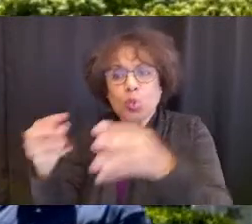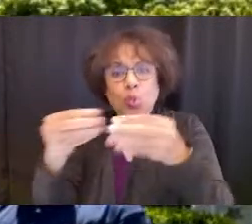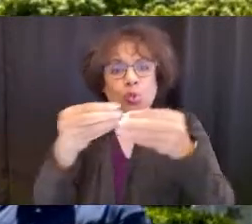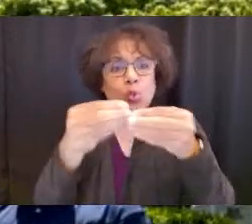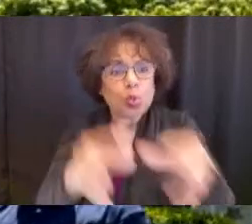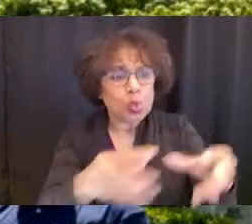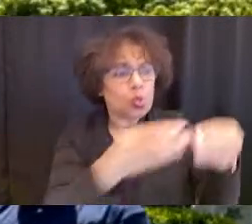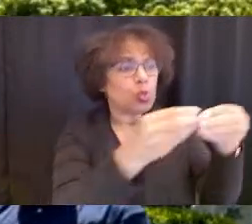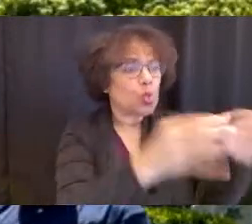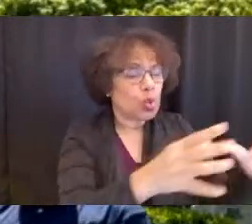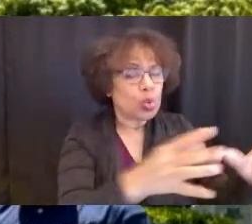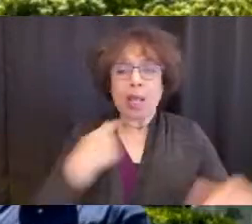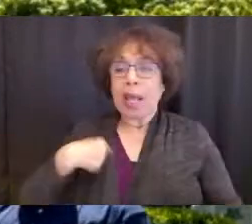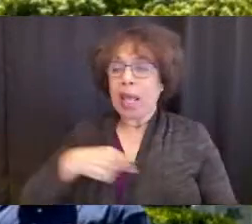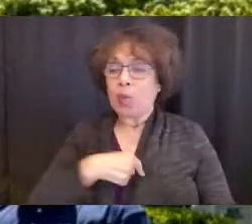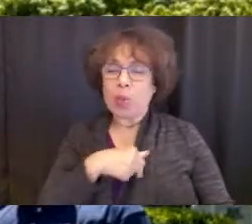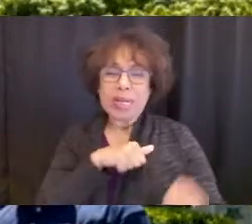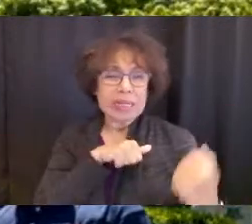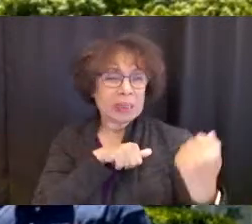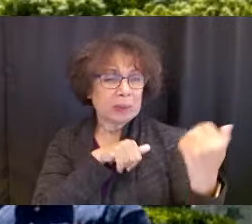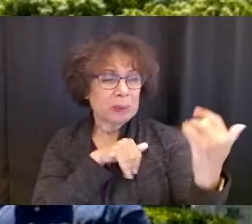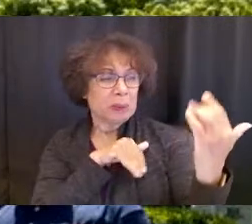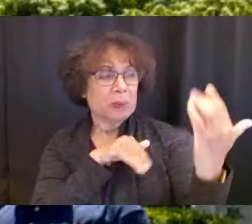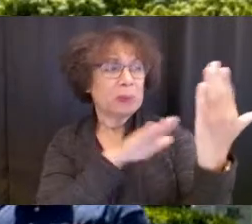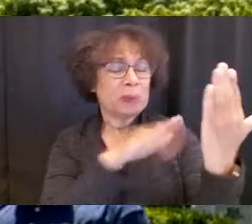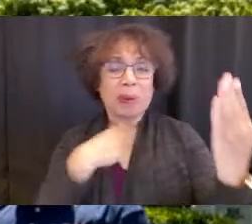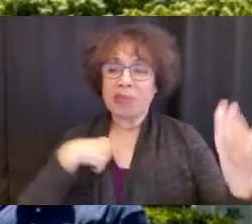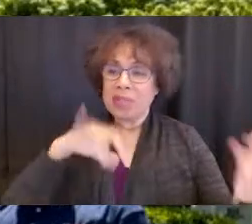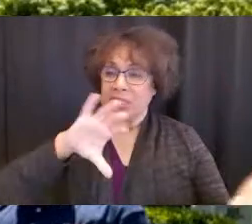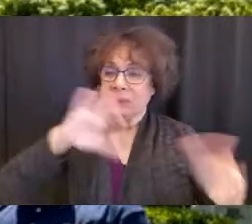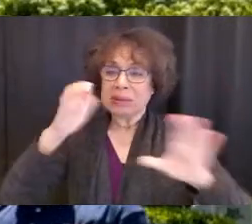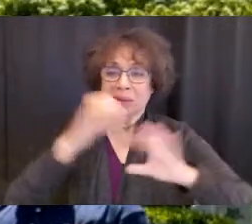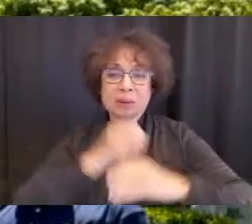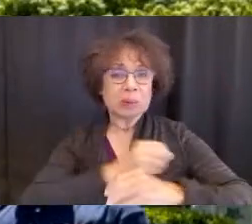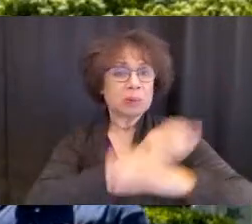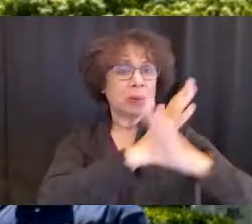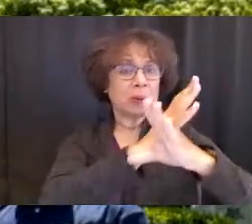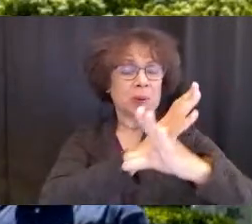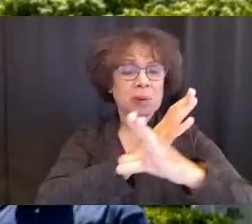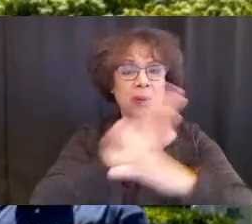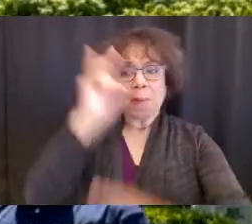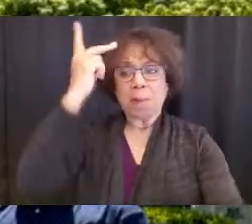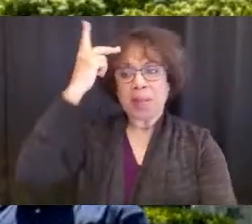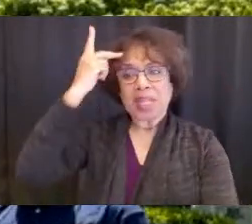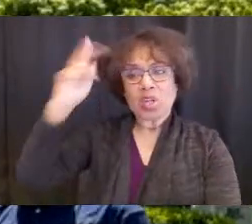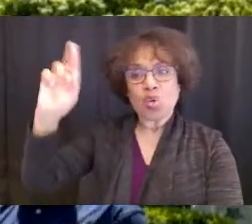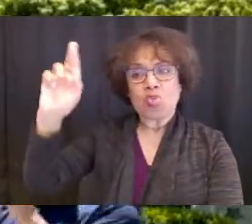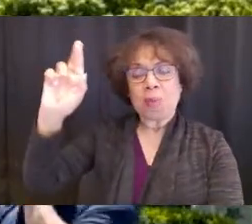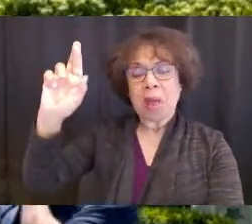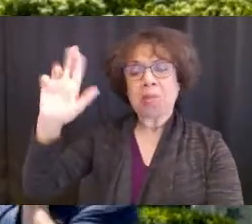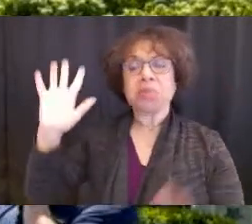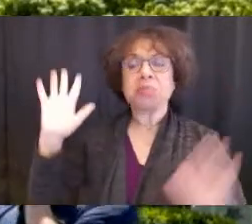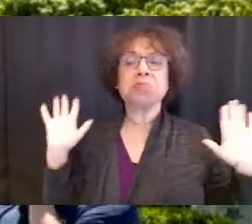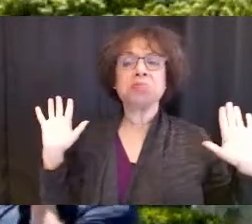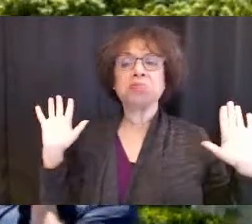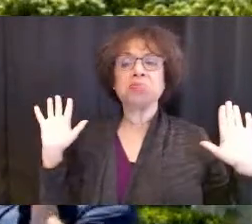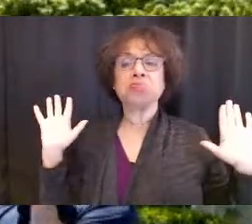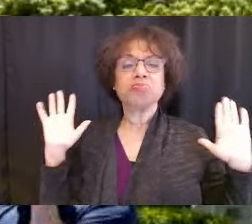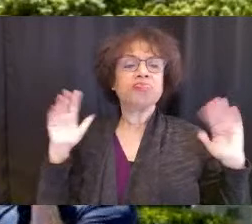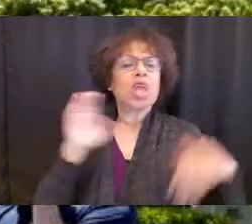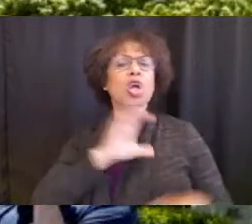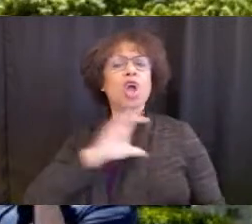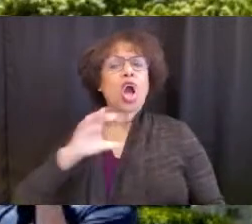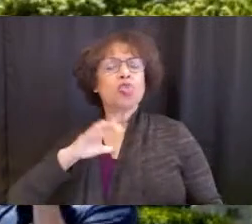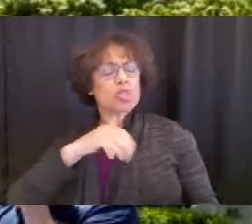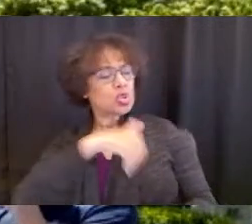we face that unprecedented calamity, Republicans have decided to send Congress home.